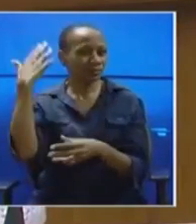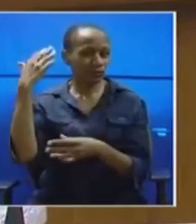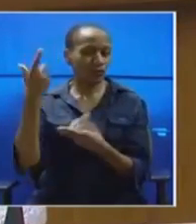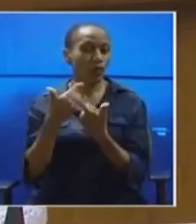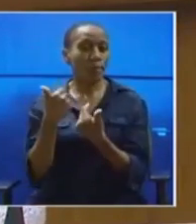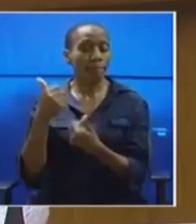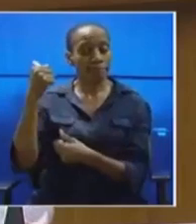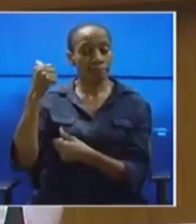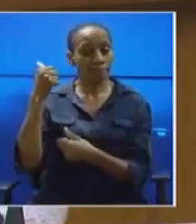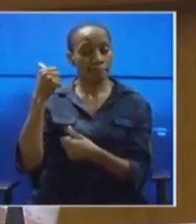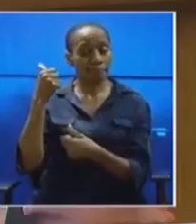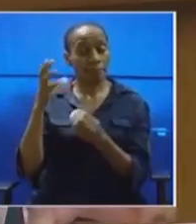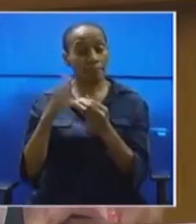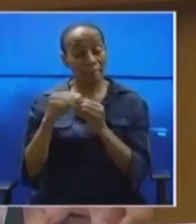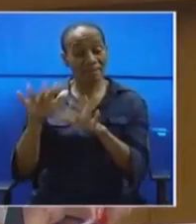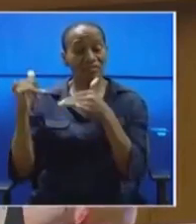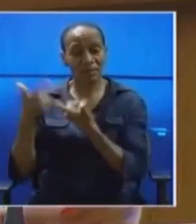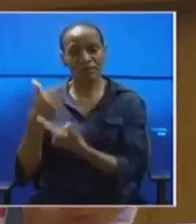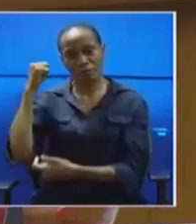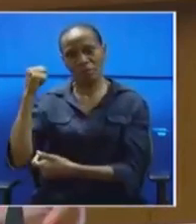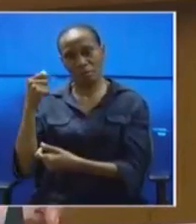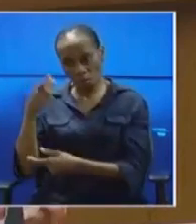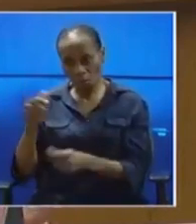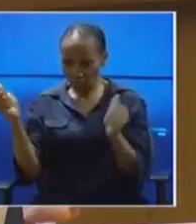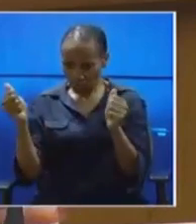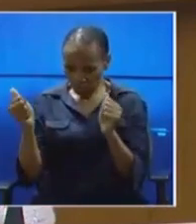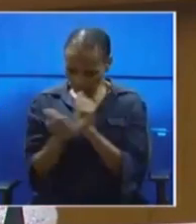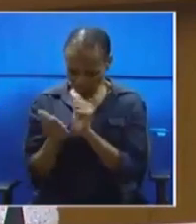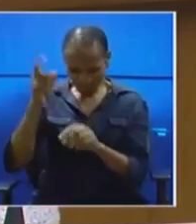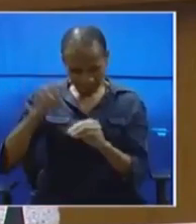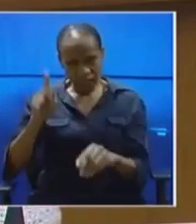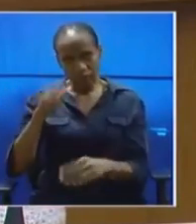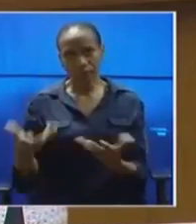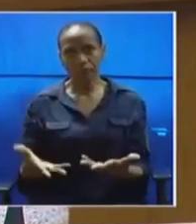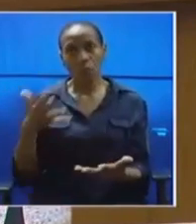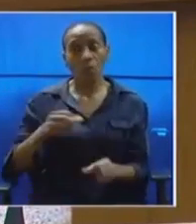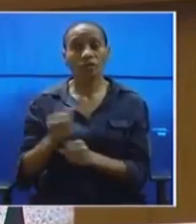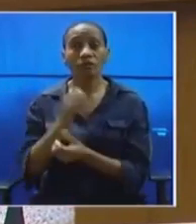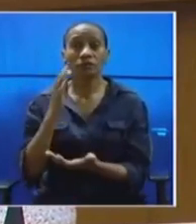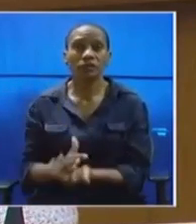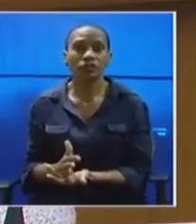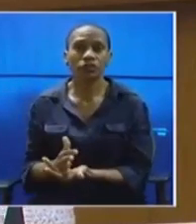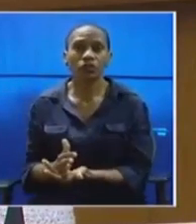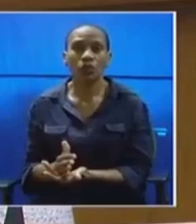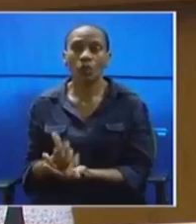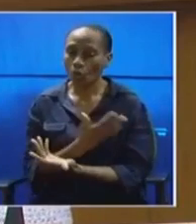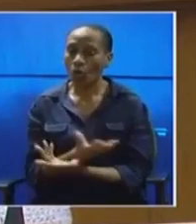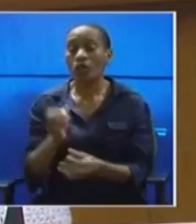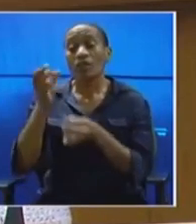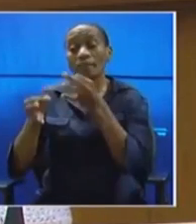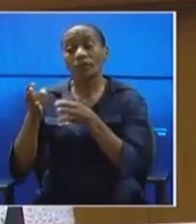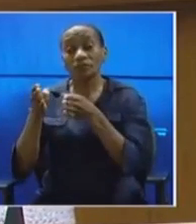accountable for corrupt by the voters. We also want to implement regular lifestyle audits for all politicians and